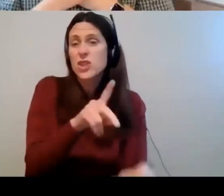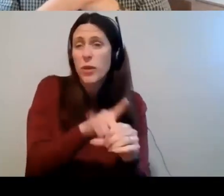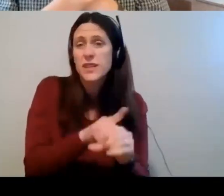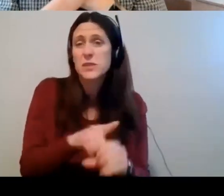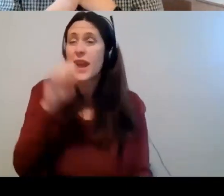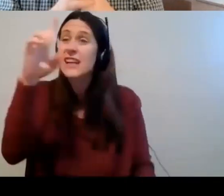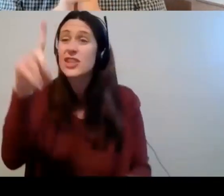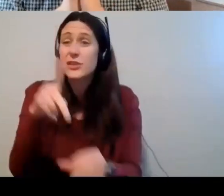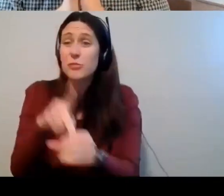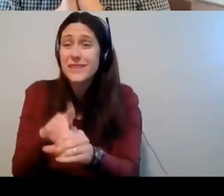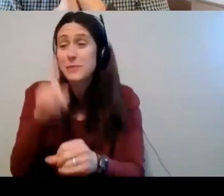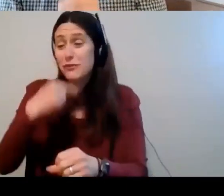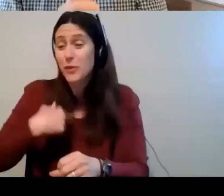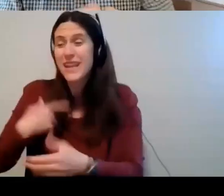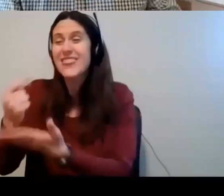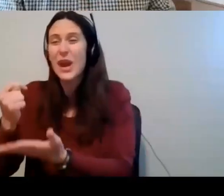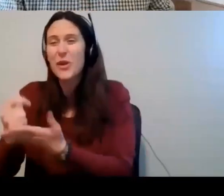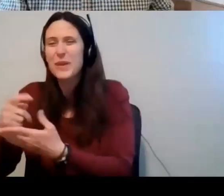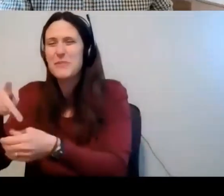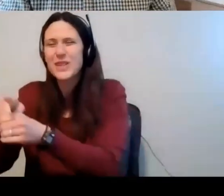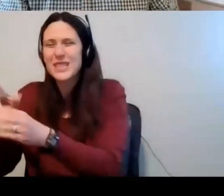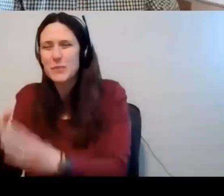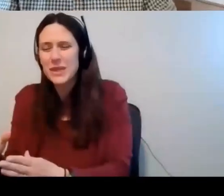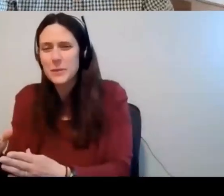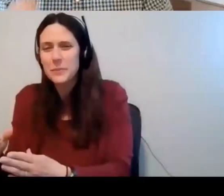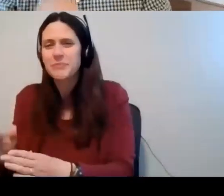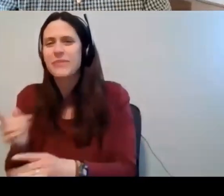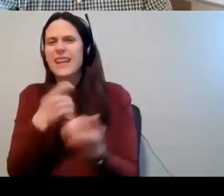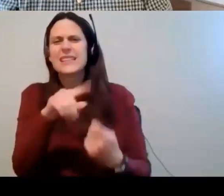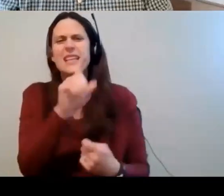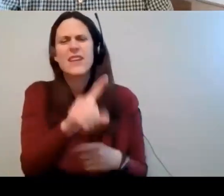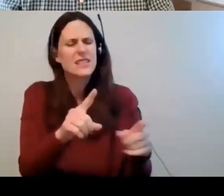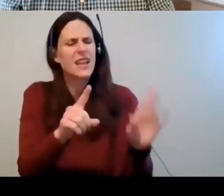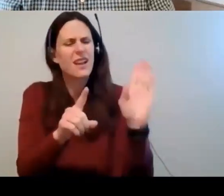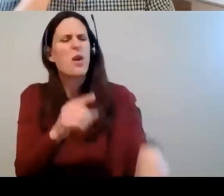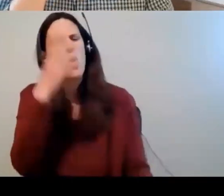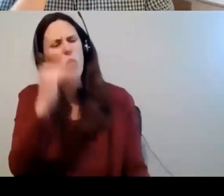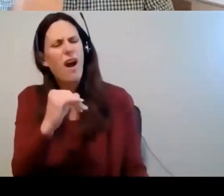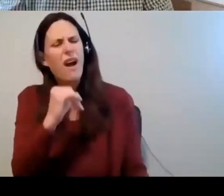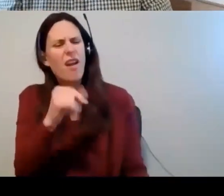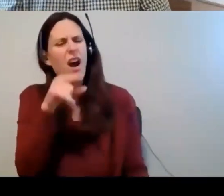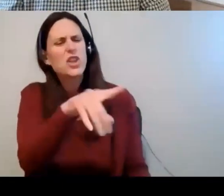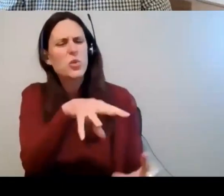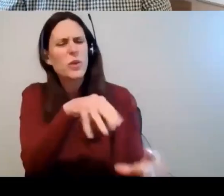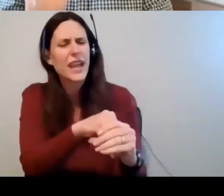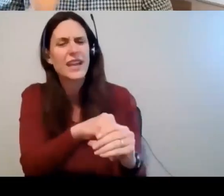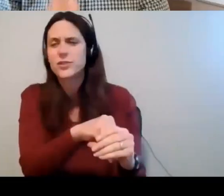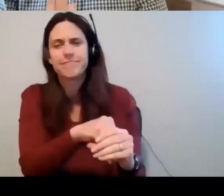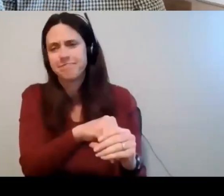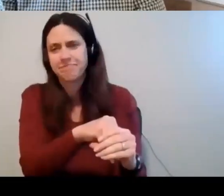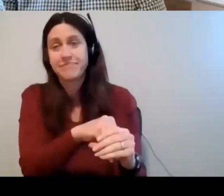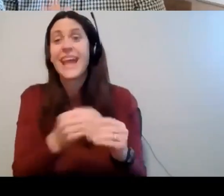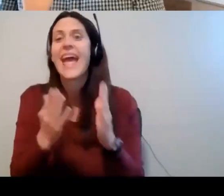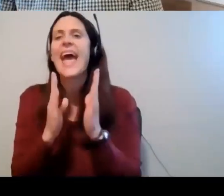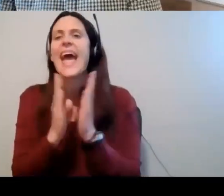participants, for me, therapy participants, rather than asking them the question, why aren't you engaging? I want you to ask them the question,